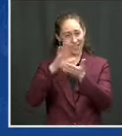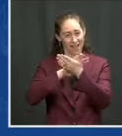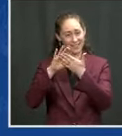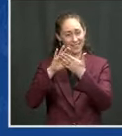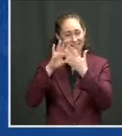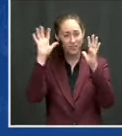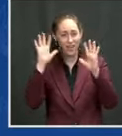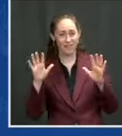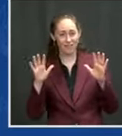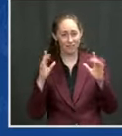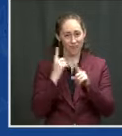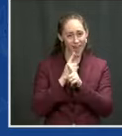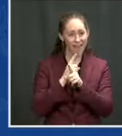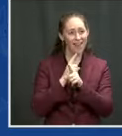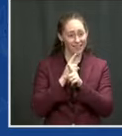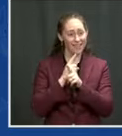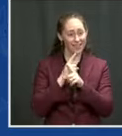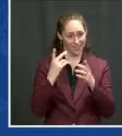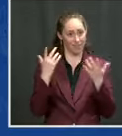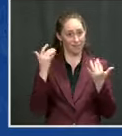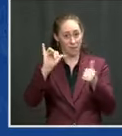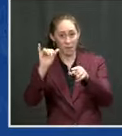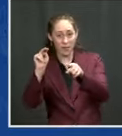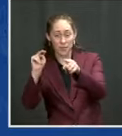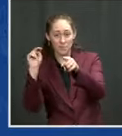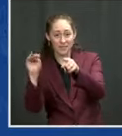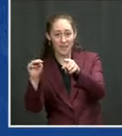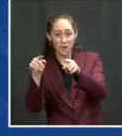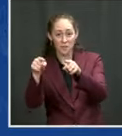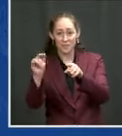Anyway, you all are nice to take the time. summer. Yeah.